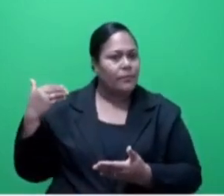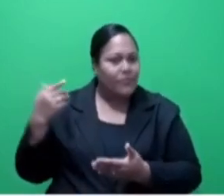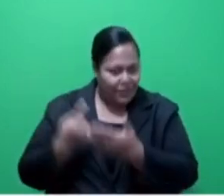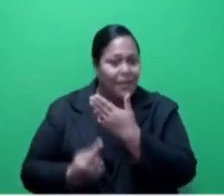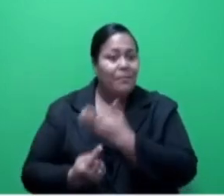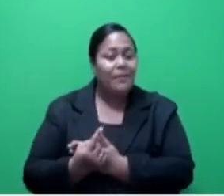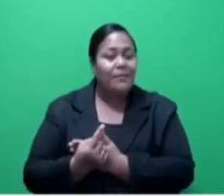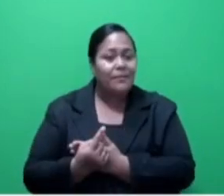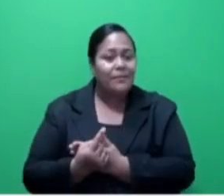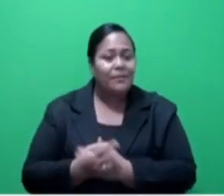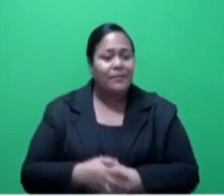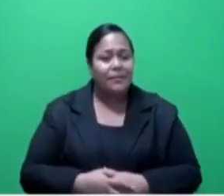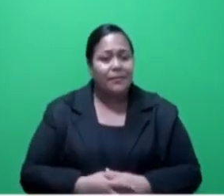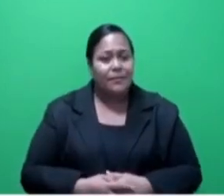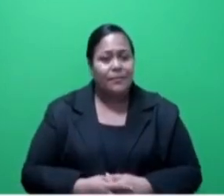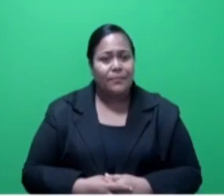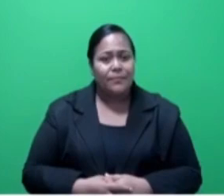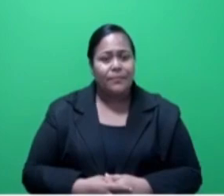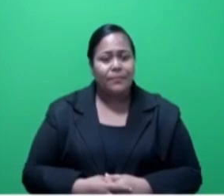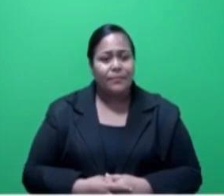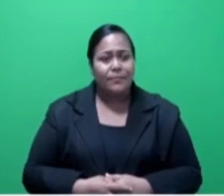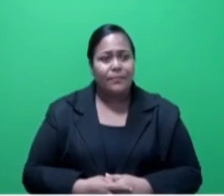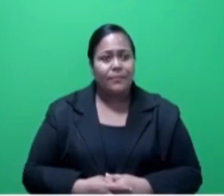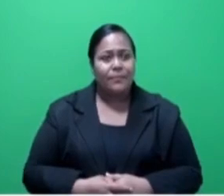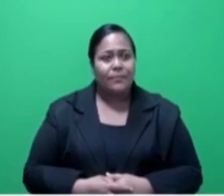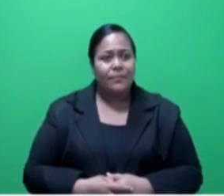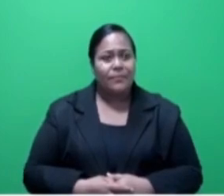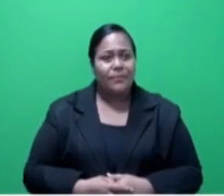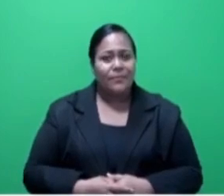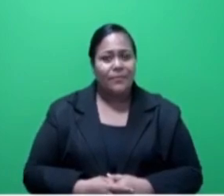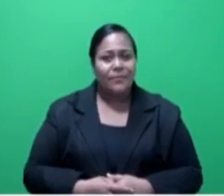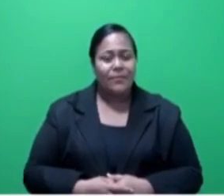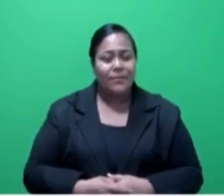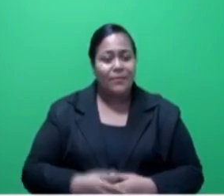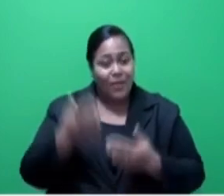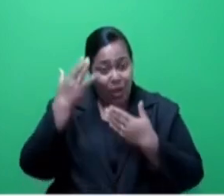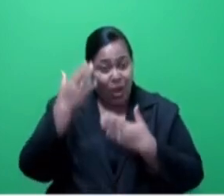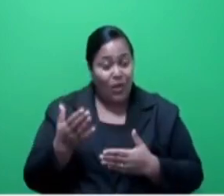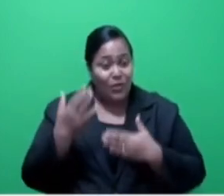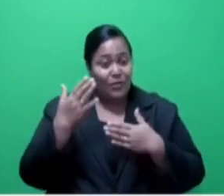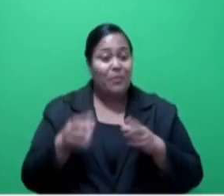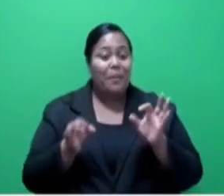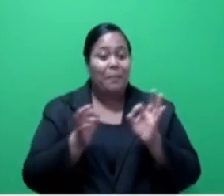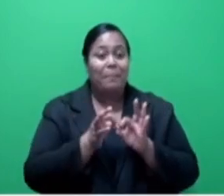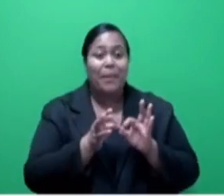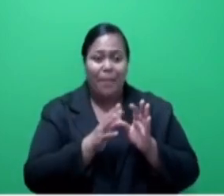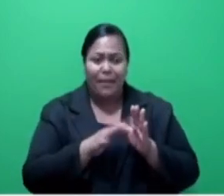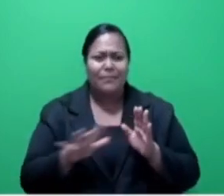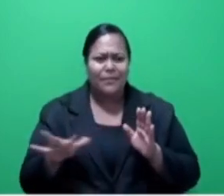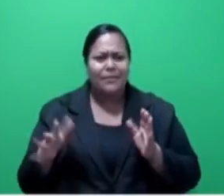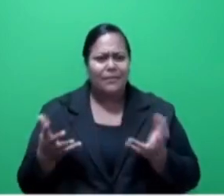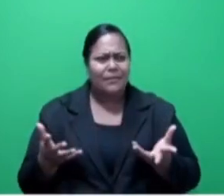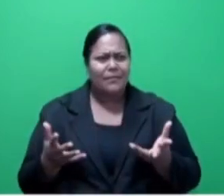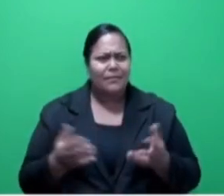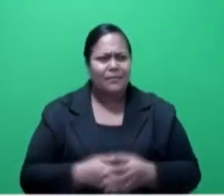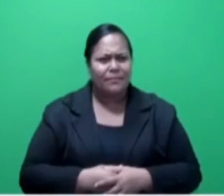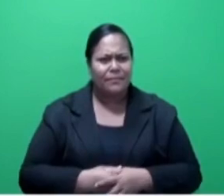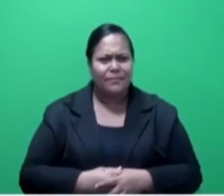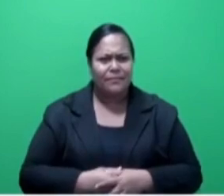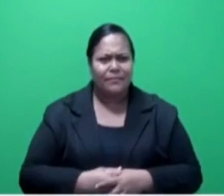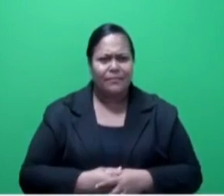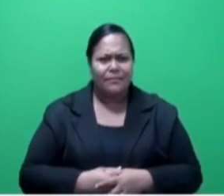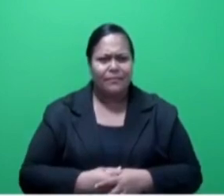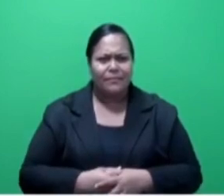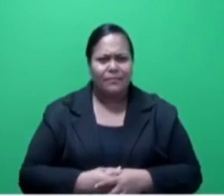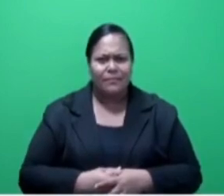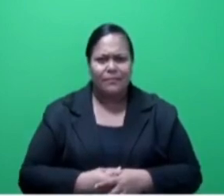Honorable Biman Prasad, like a petulant imbecile, actually just stops as long as it suits his new master. The narrative must start from